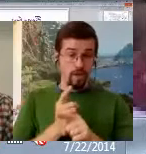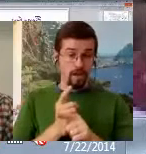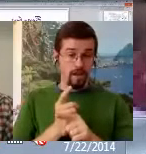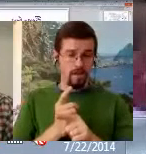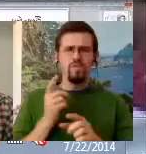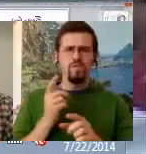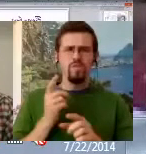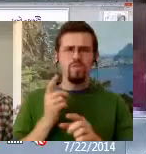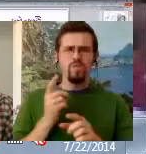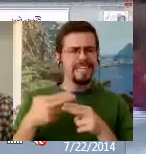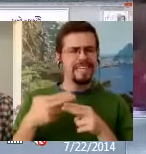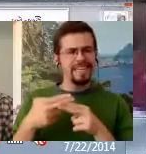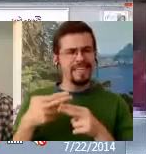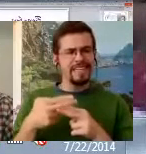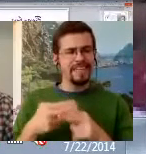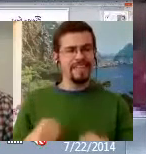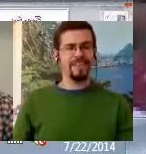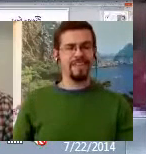name?